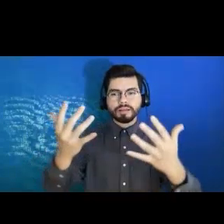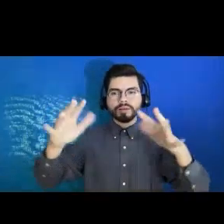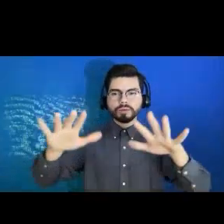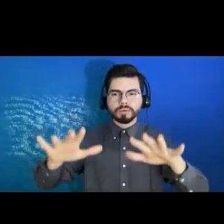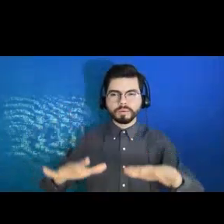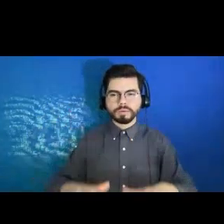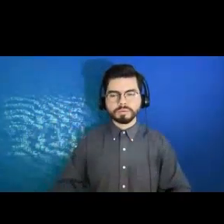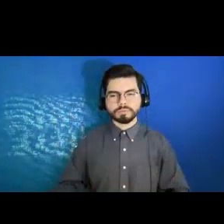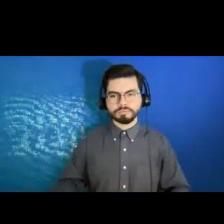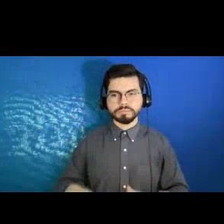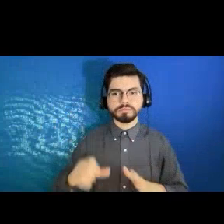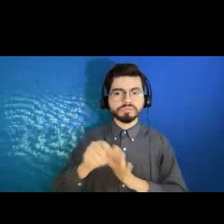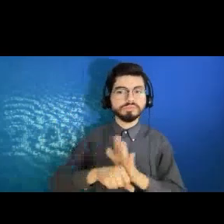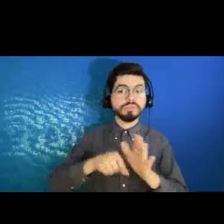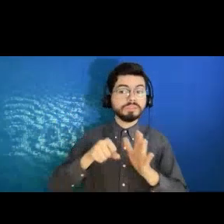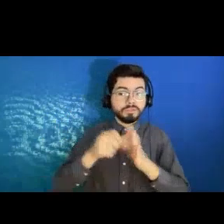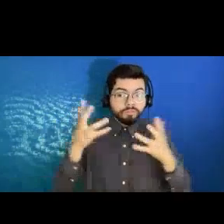snow.